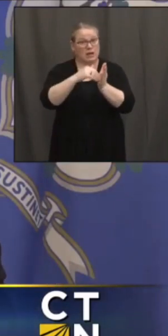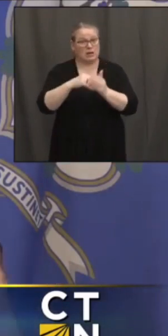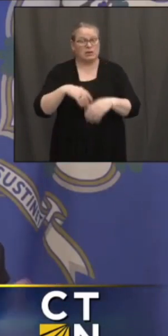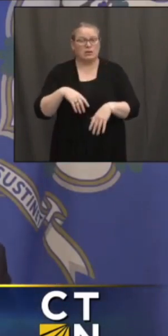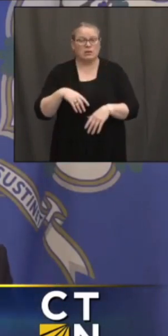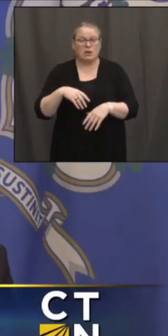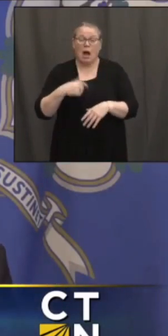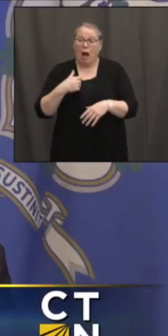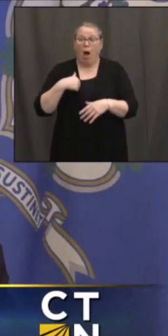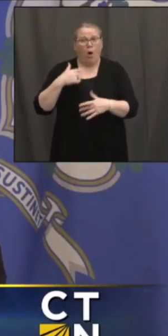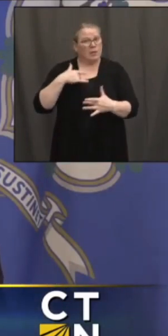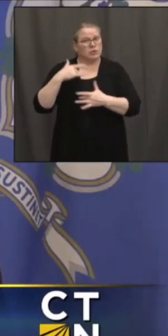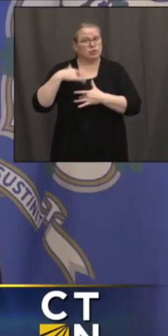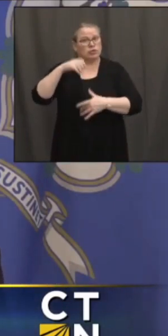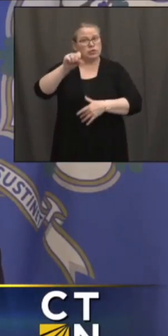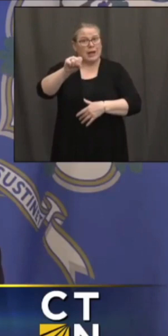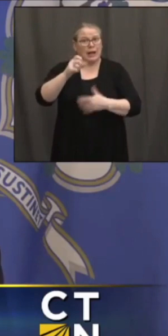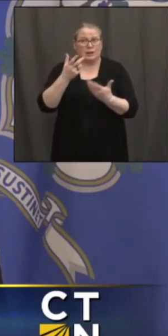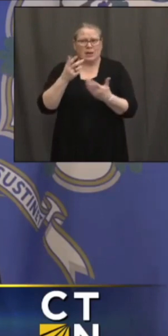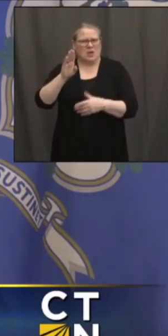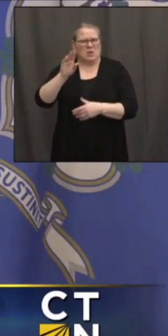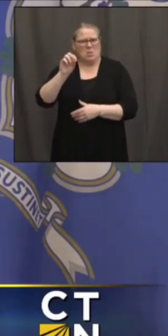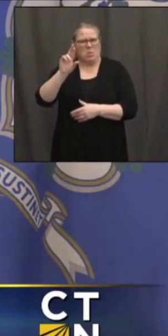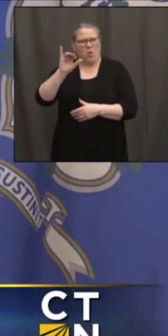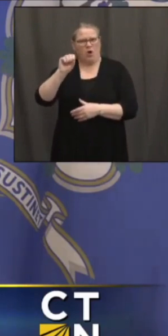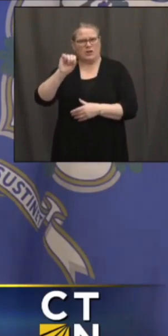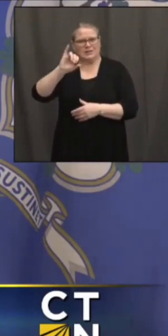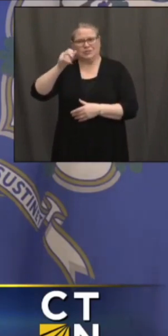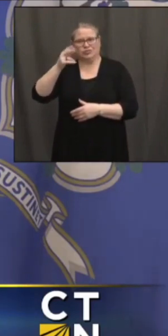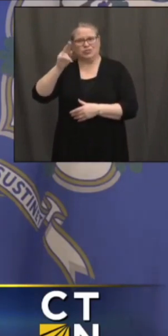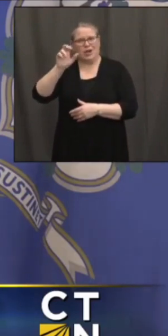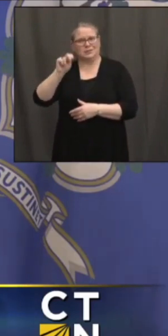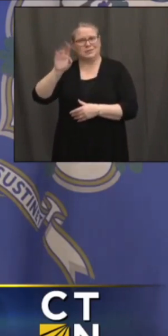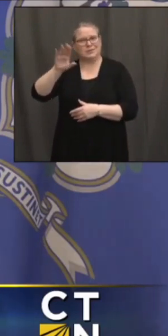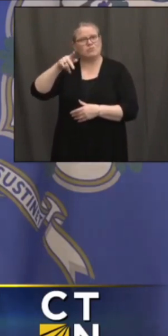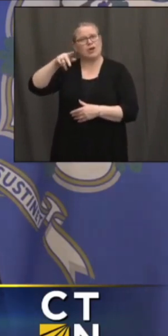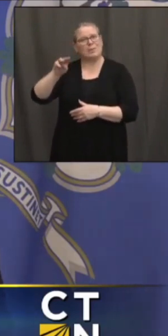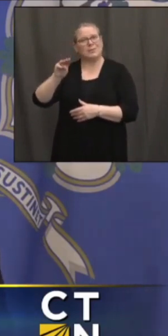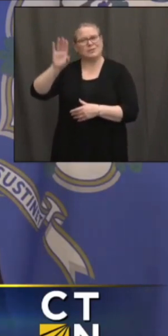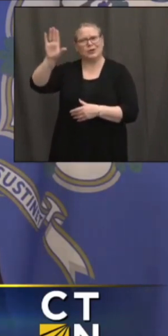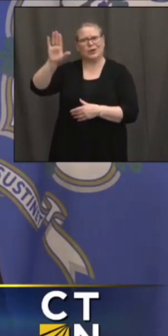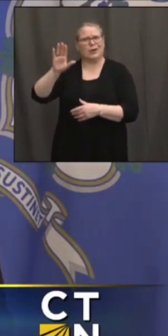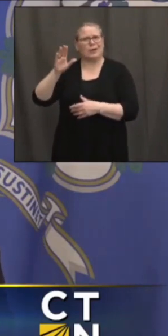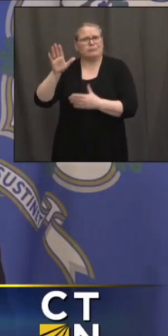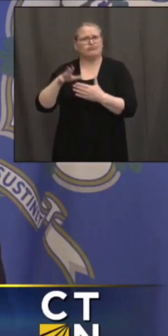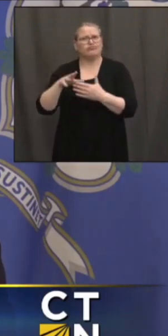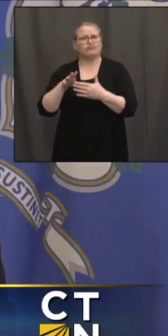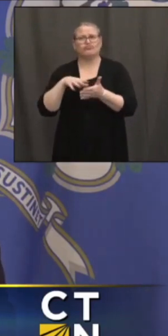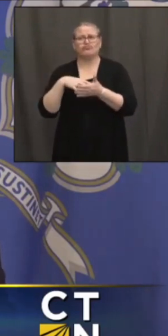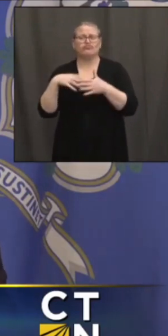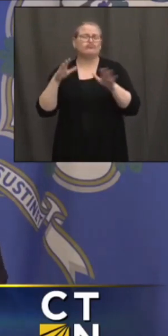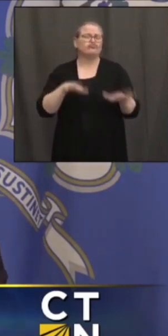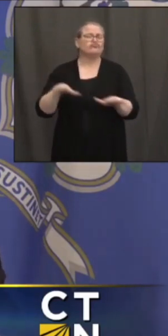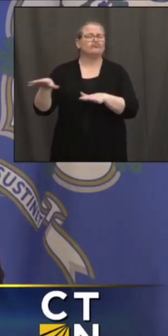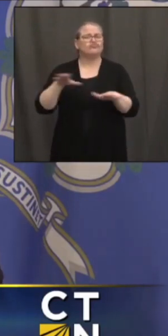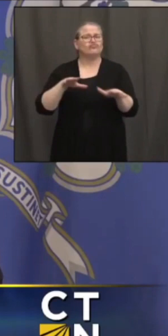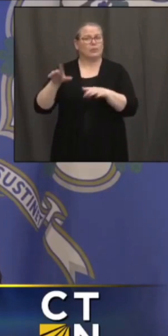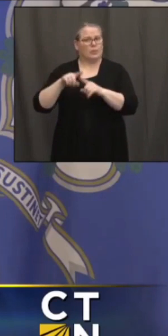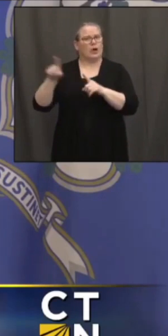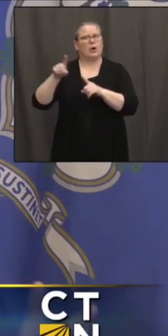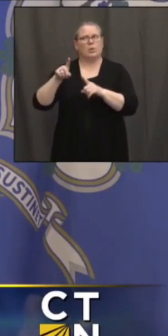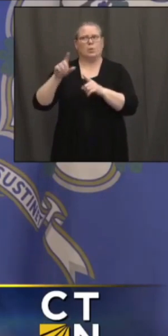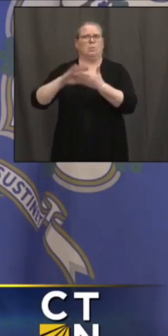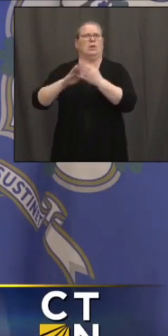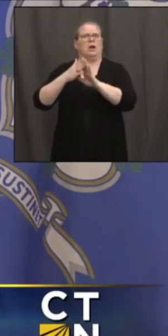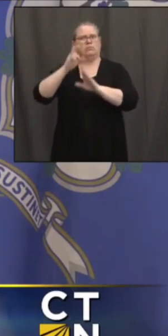Boris Johnson, and they're in a lockdown right now, given the highly infectious nature of the UK strain. And right